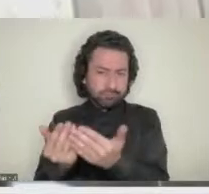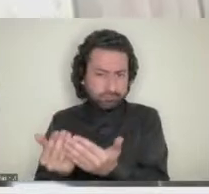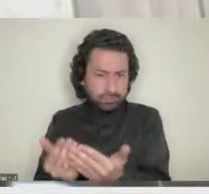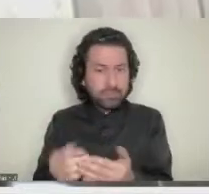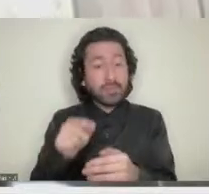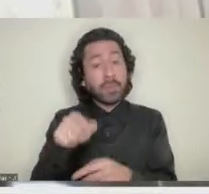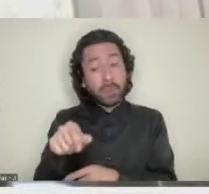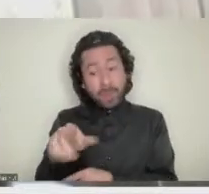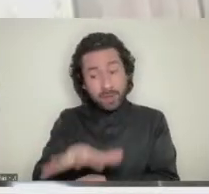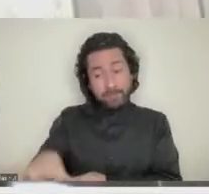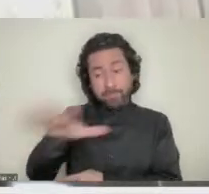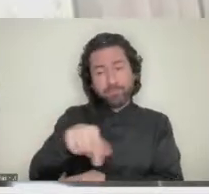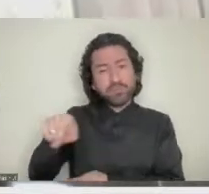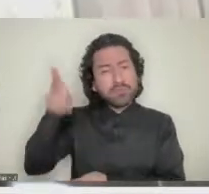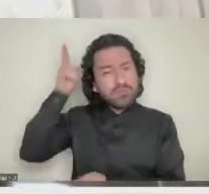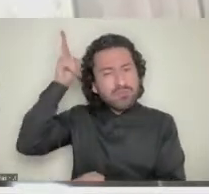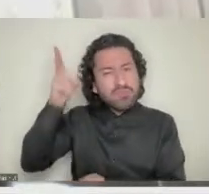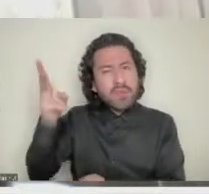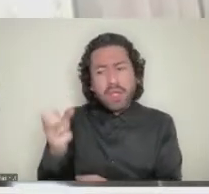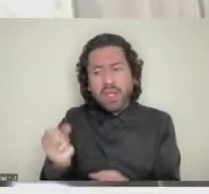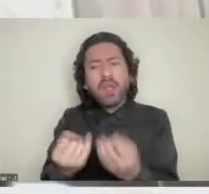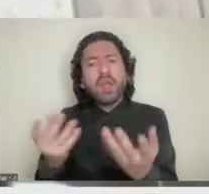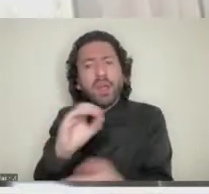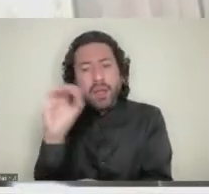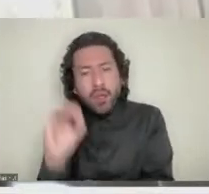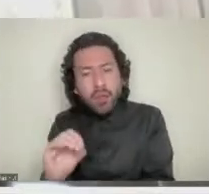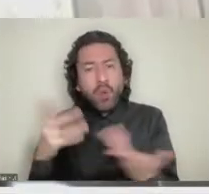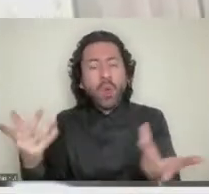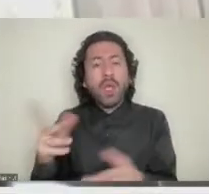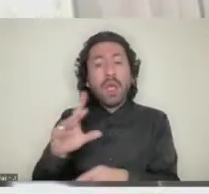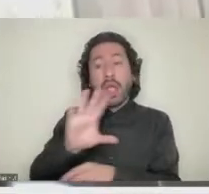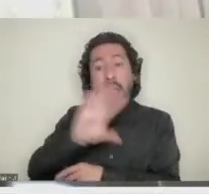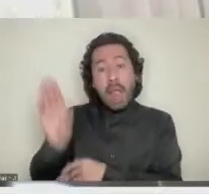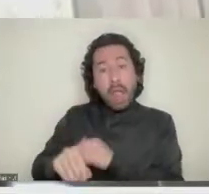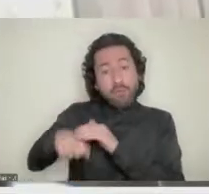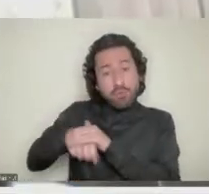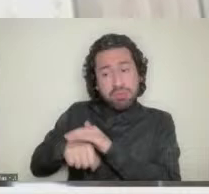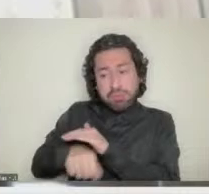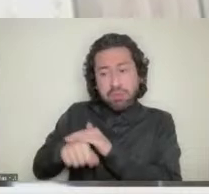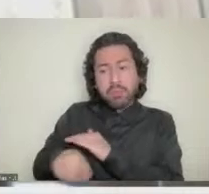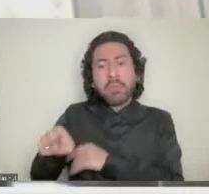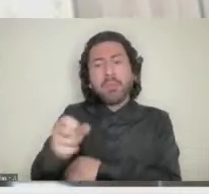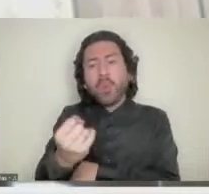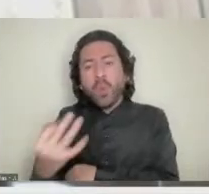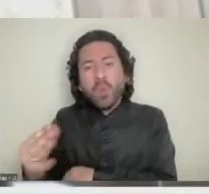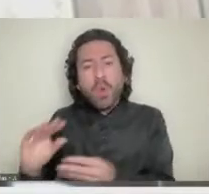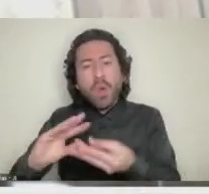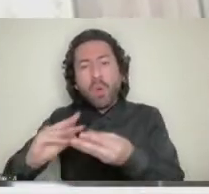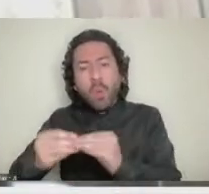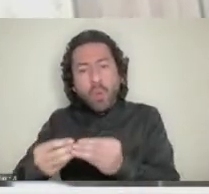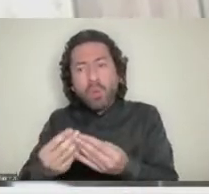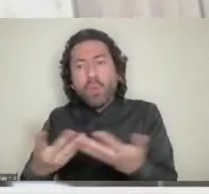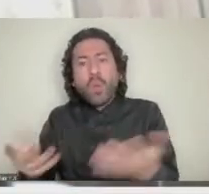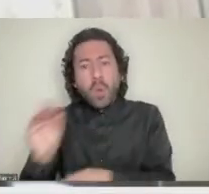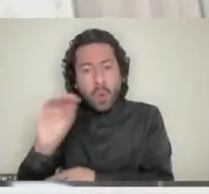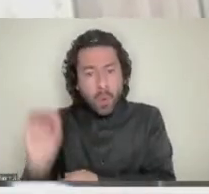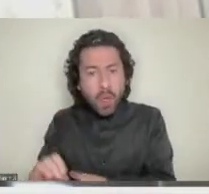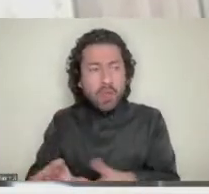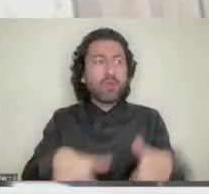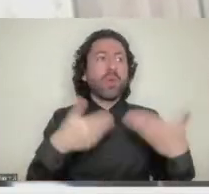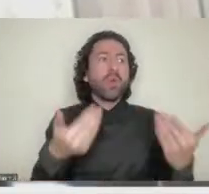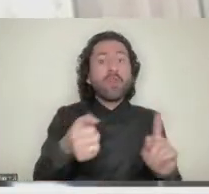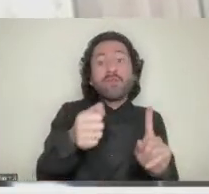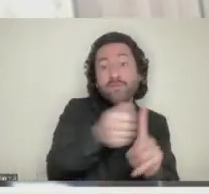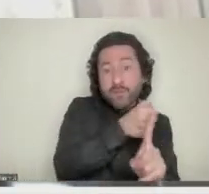are, the percentage of indigenous or Afro-descending peoples in that region, in the case of some of our countries,